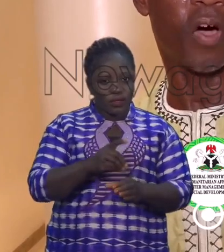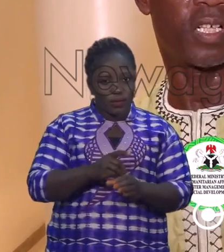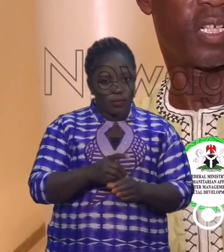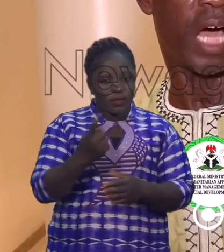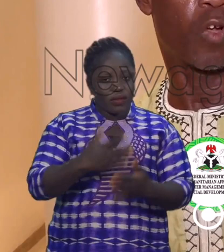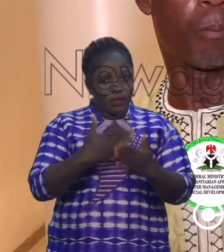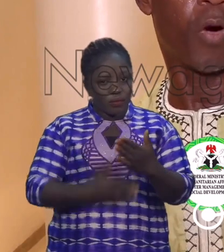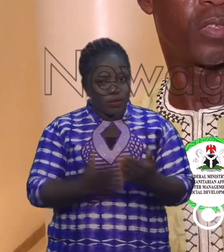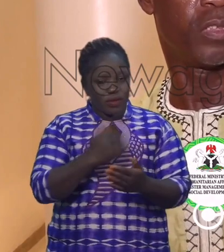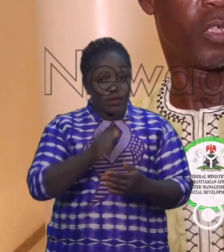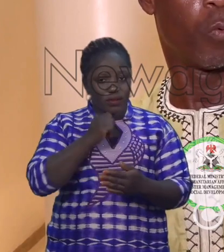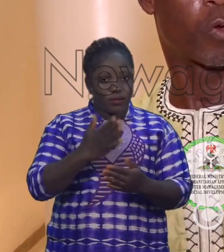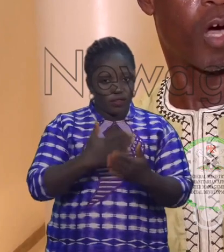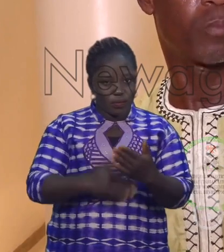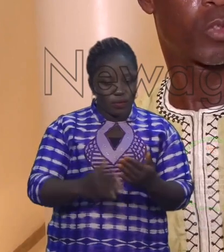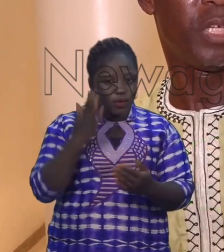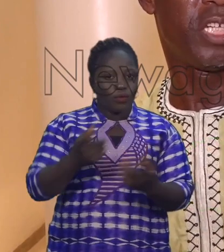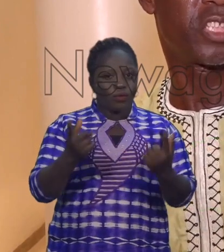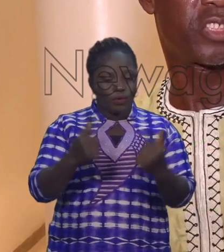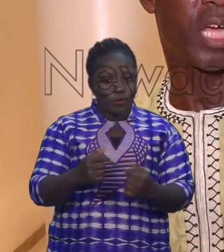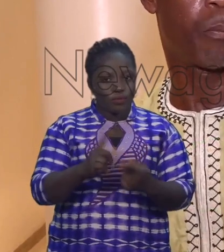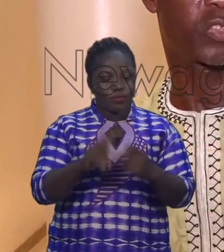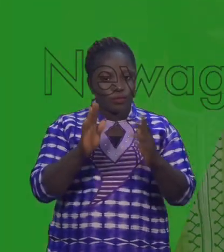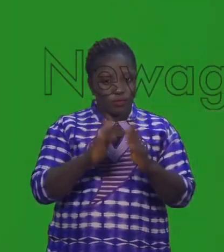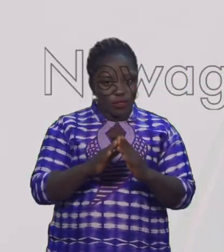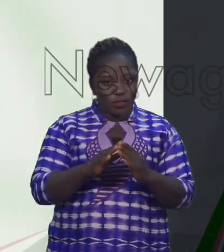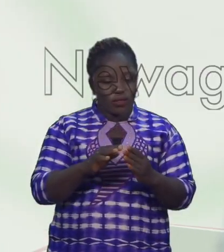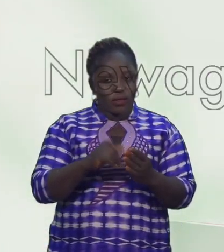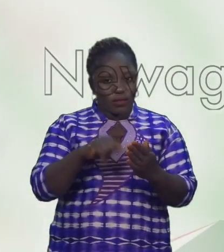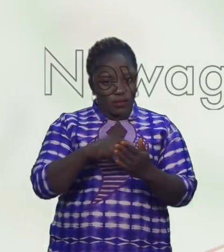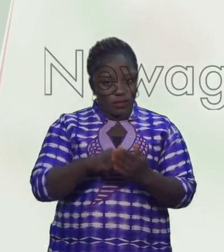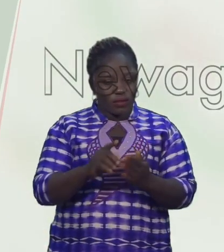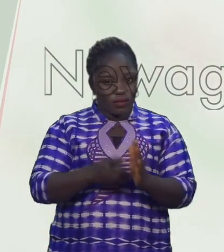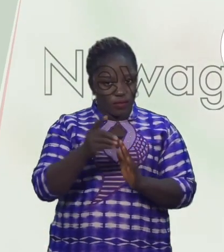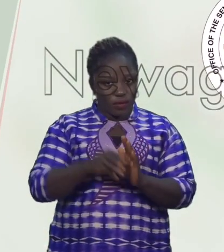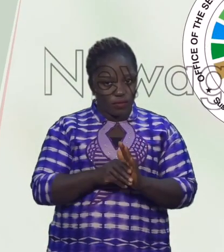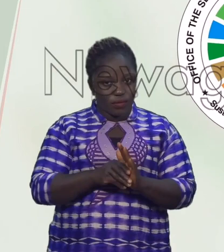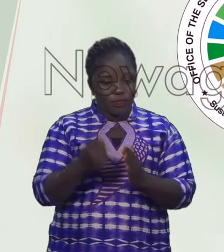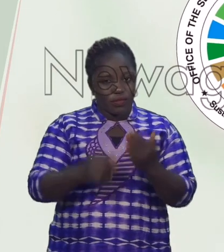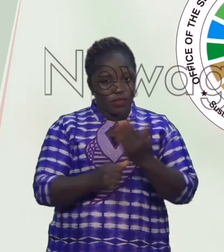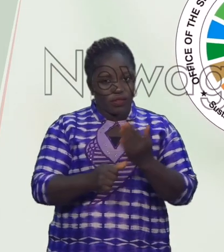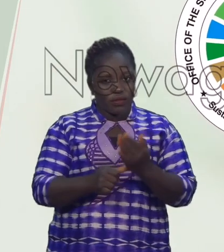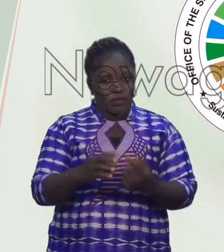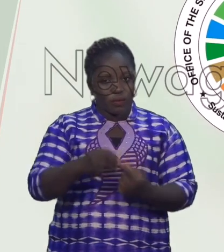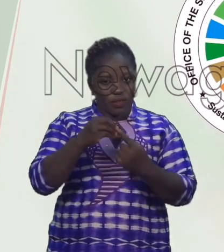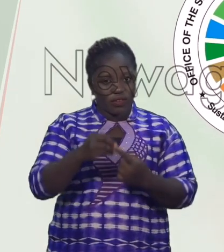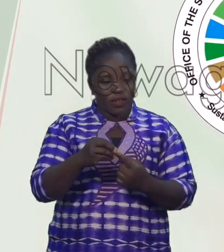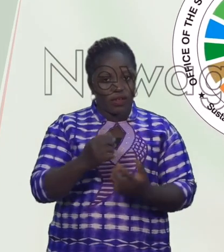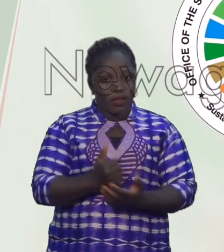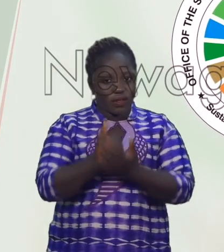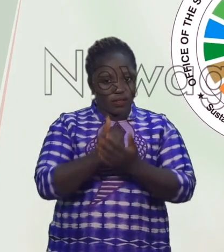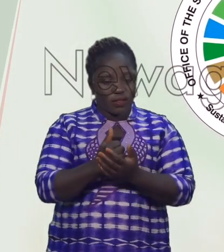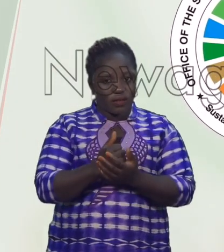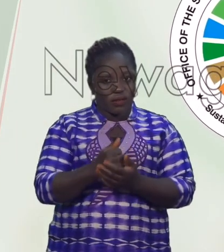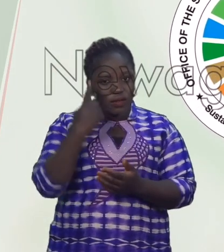the born and unborn, will come to meet this history and posterity. The Office of the Senior Special Assistant to the